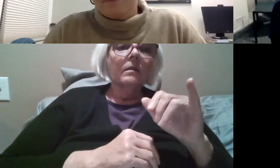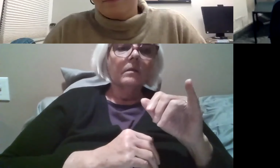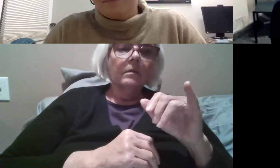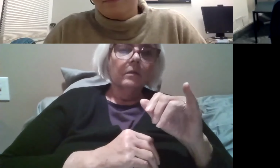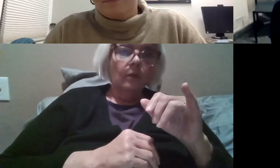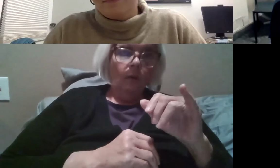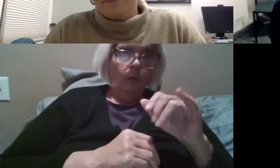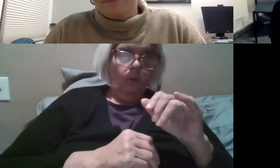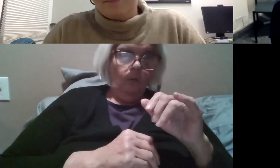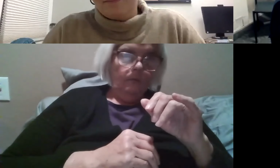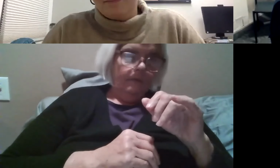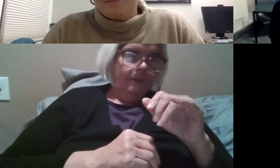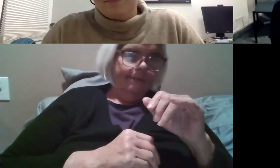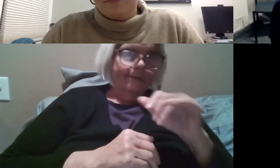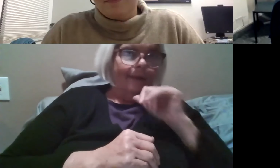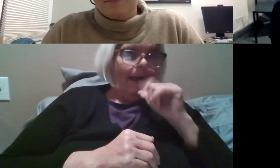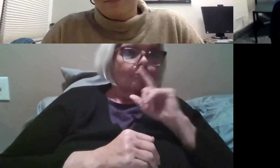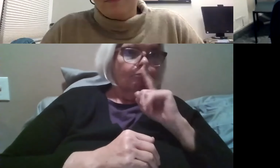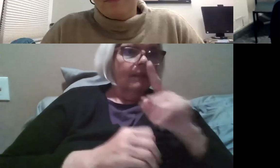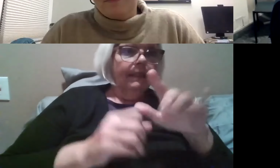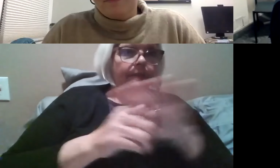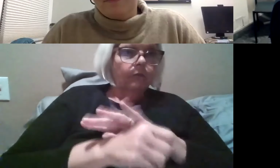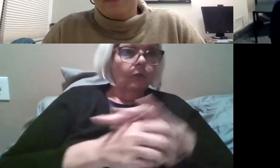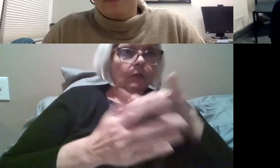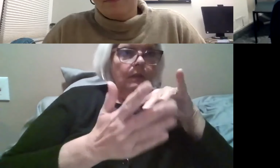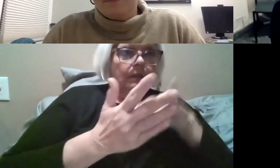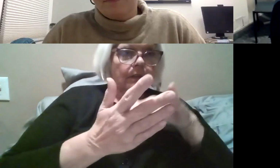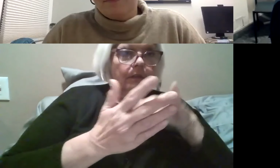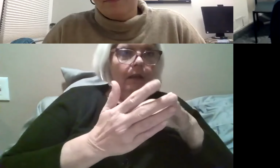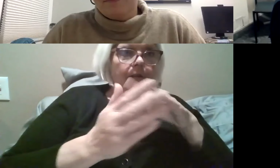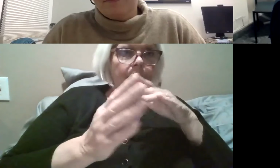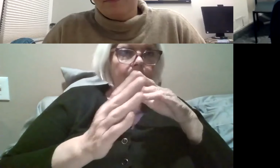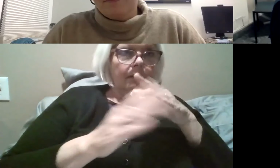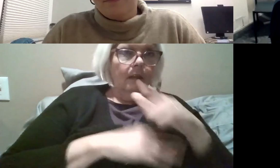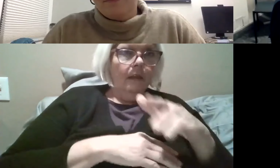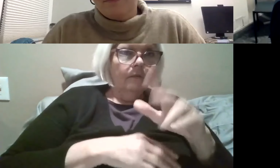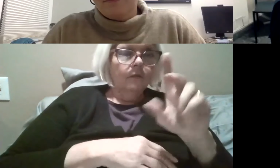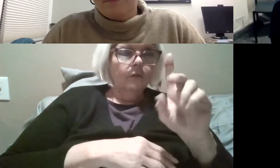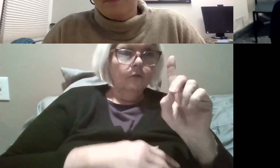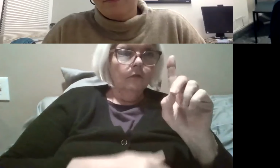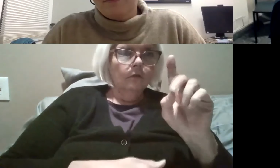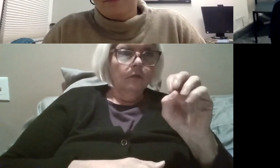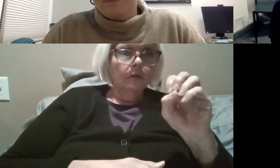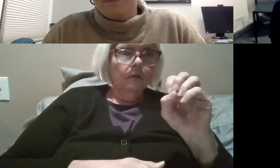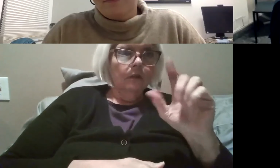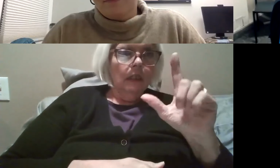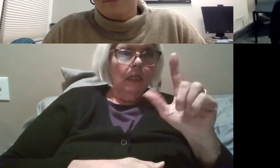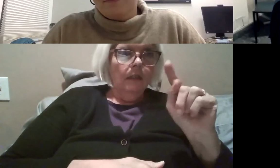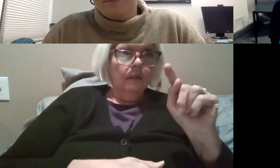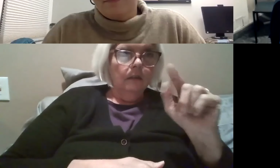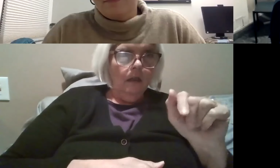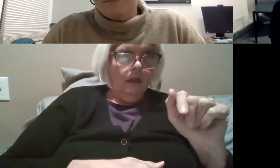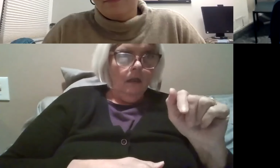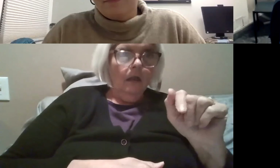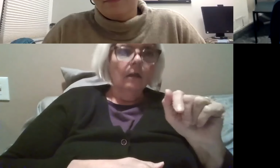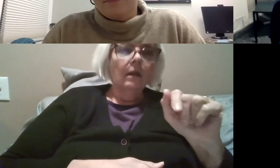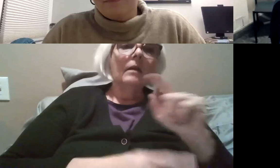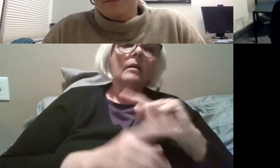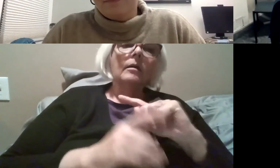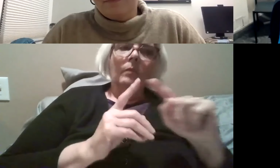study where they really said we really need 2 doses, if anything, Delta has made it clear that